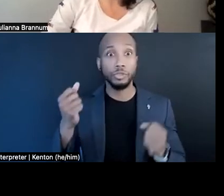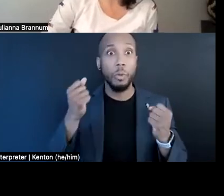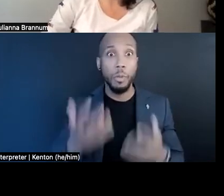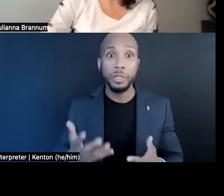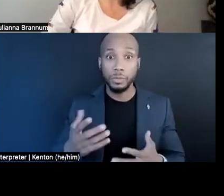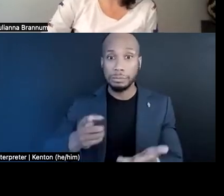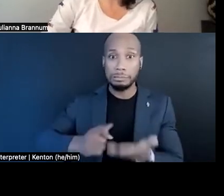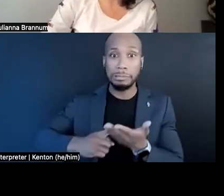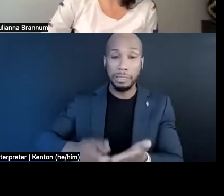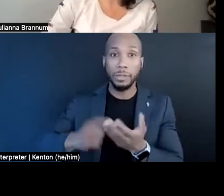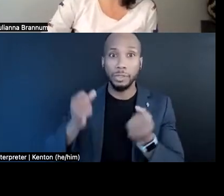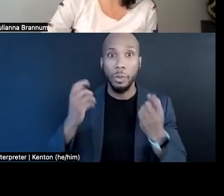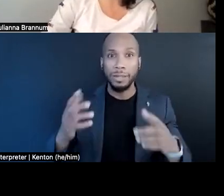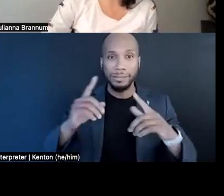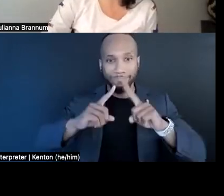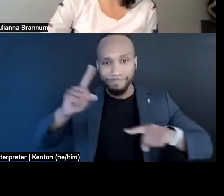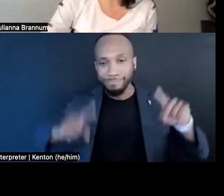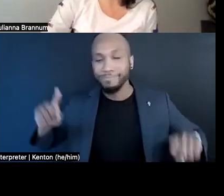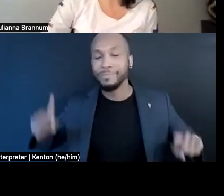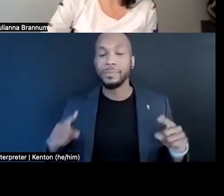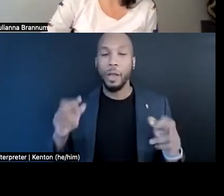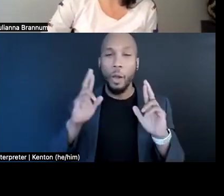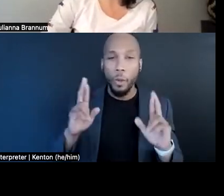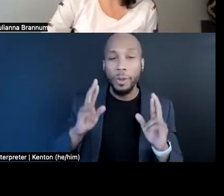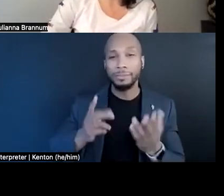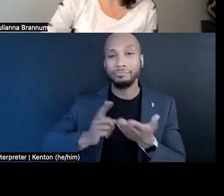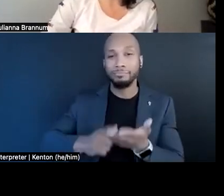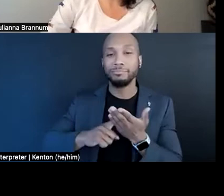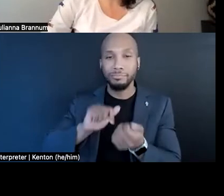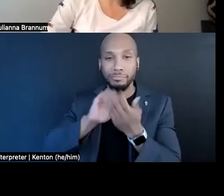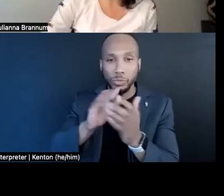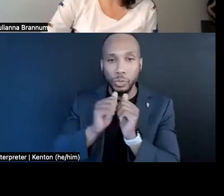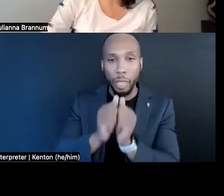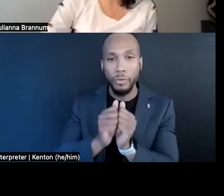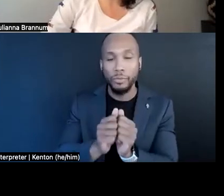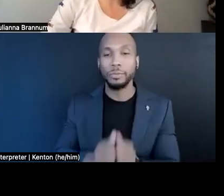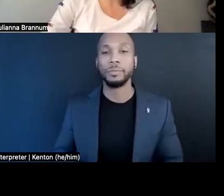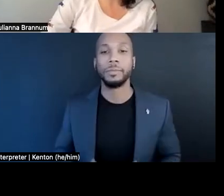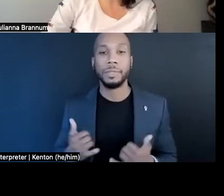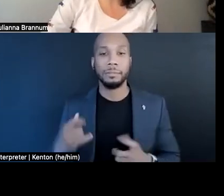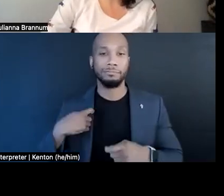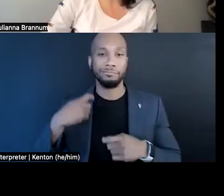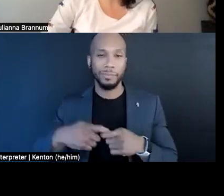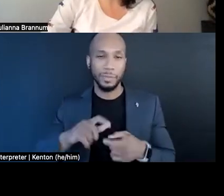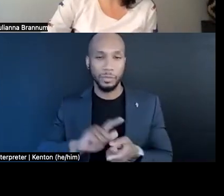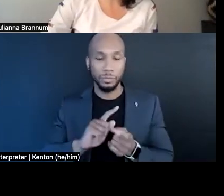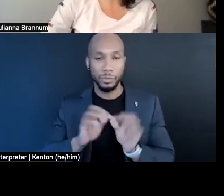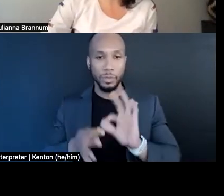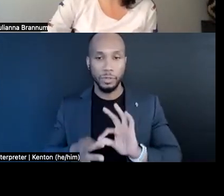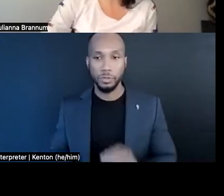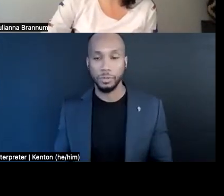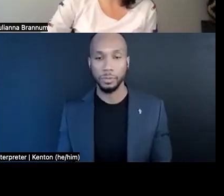pluralities that I hope we can continue to bring together. Muchas gracias, Graciela. Quería cerrar con algo antes de pasar